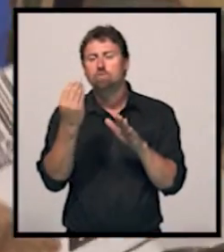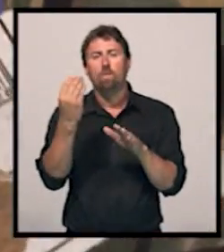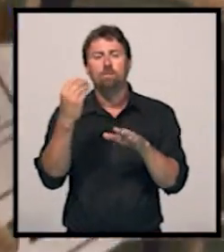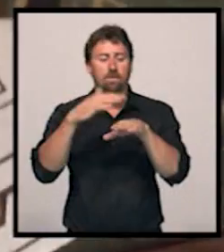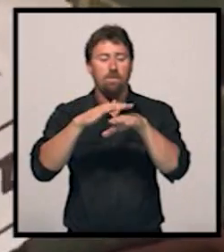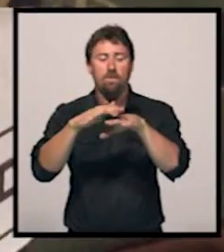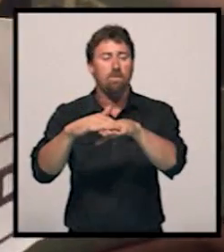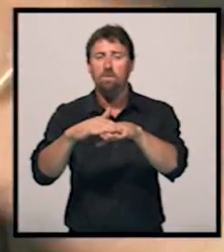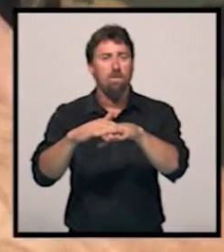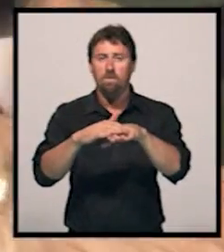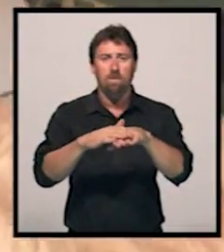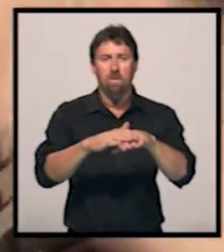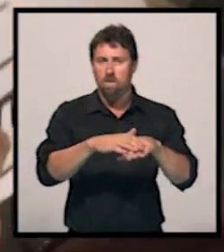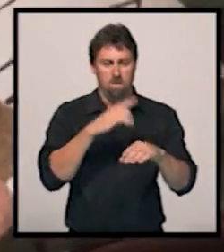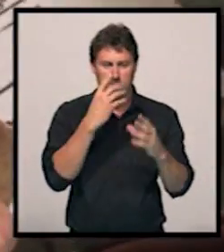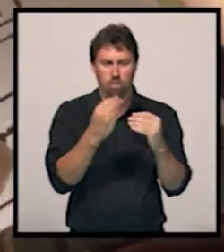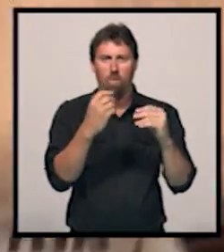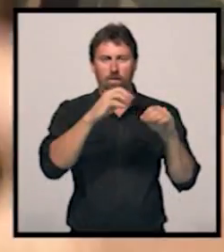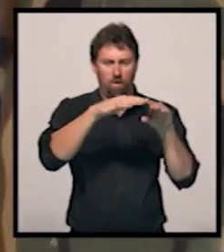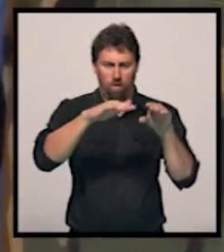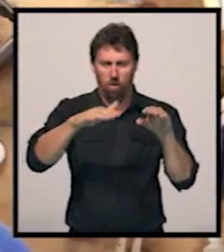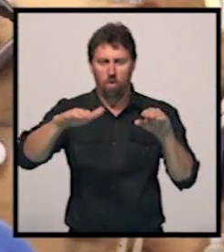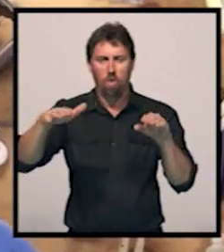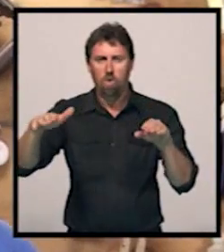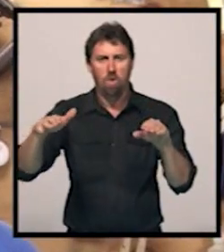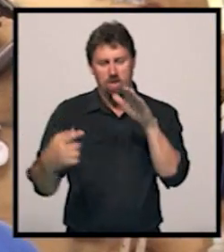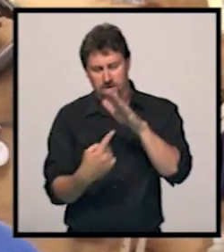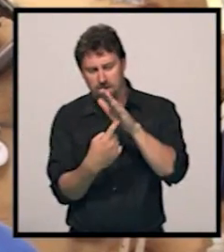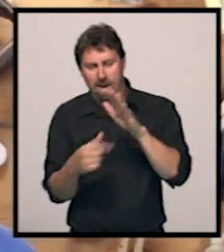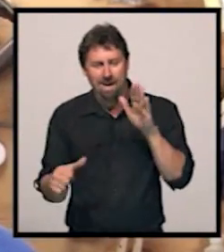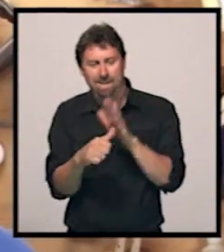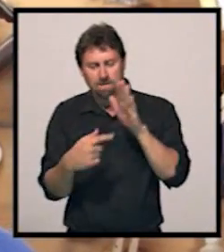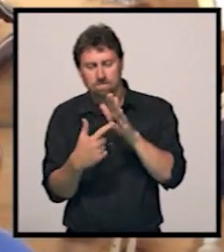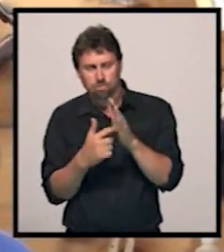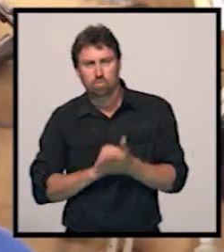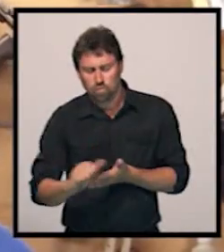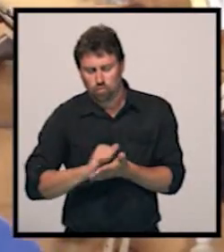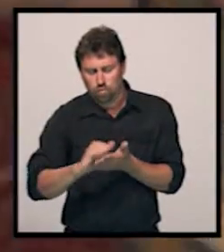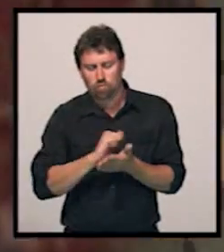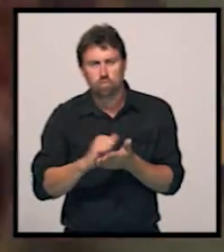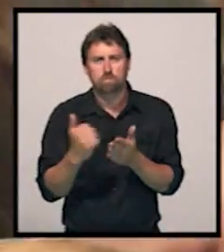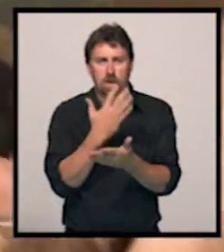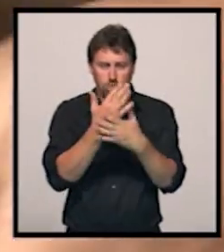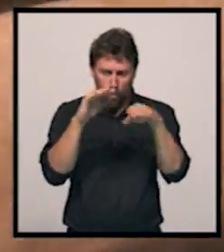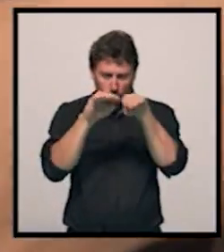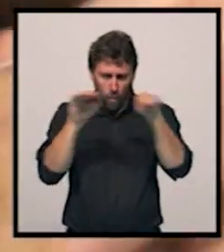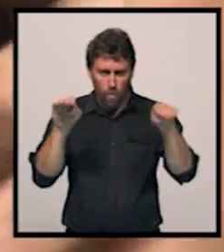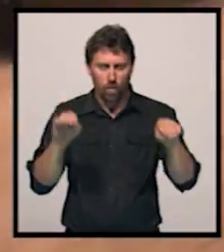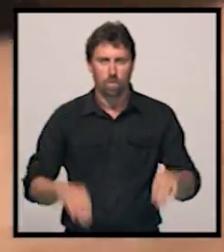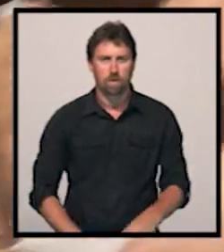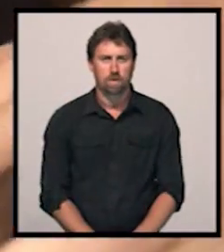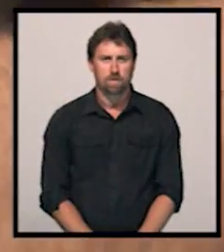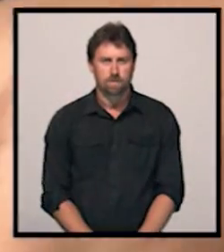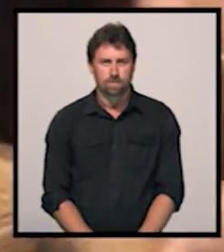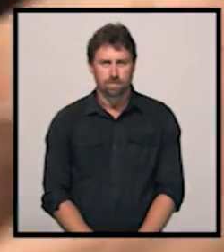follow the undulations of the timber and not give me a nice crisp join. So do this, and then